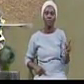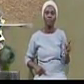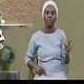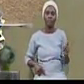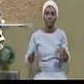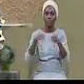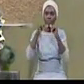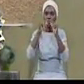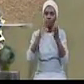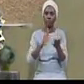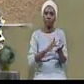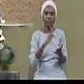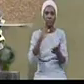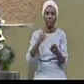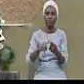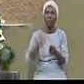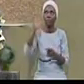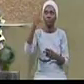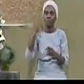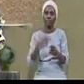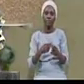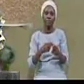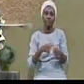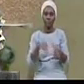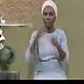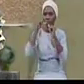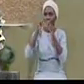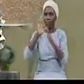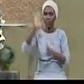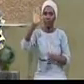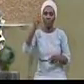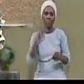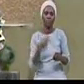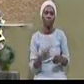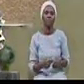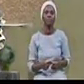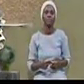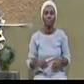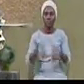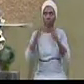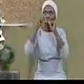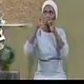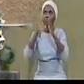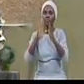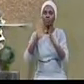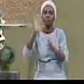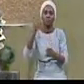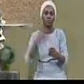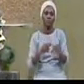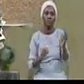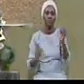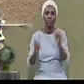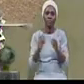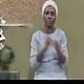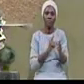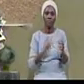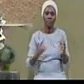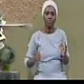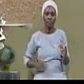Lord. Glory to your name. Blessed be thy name. Blessed be thy name, O